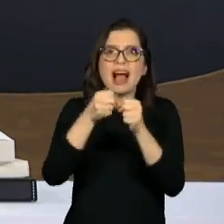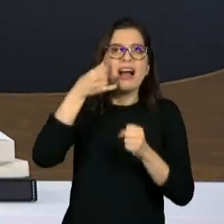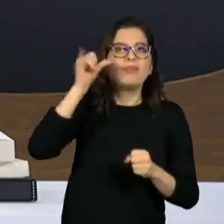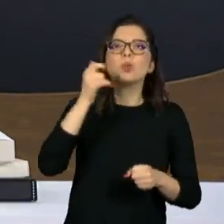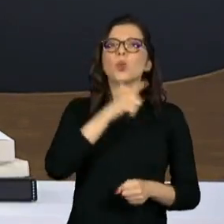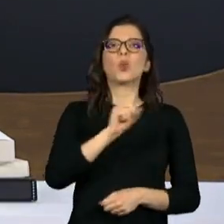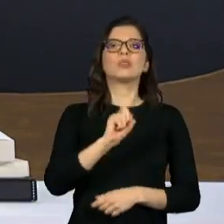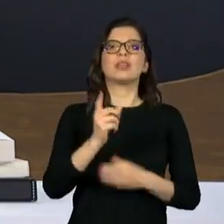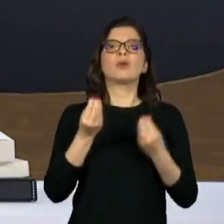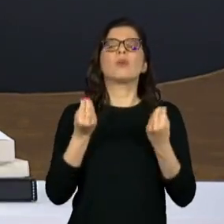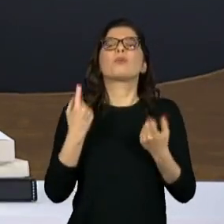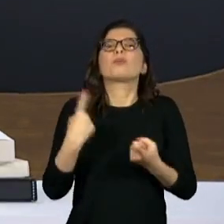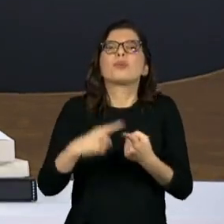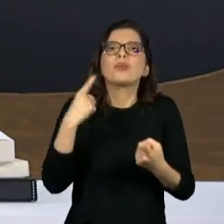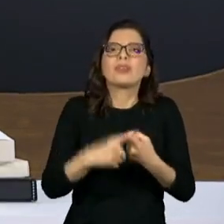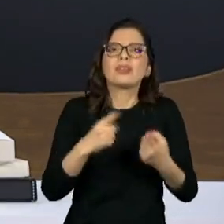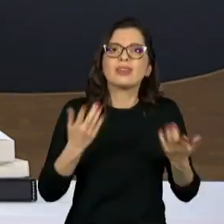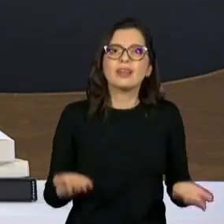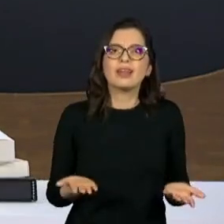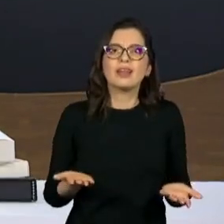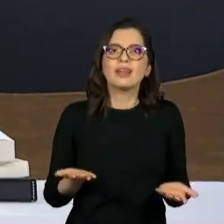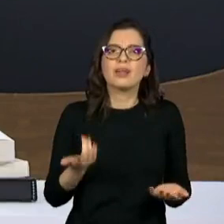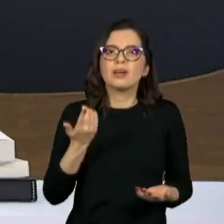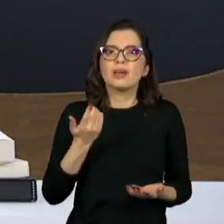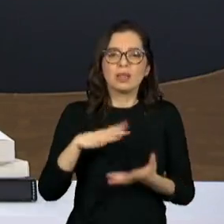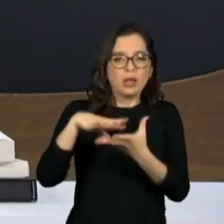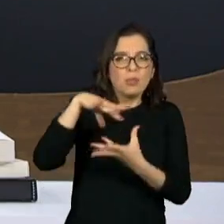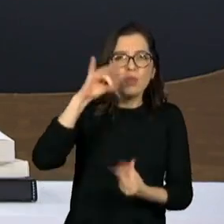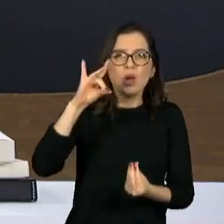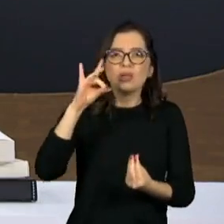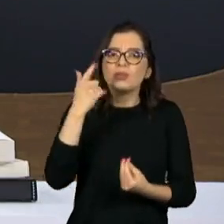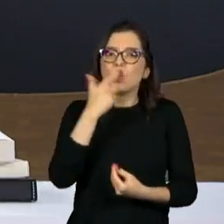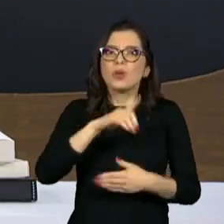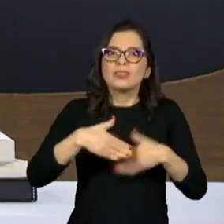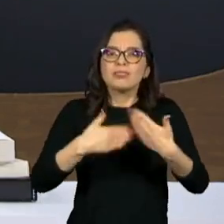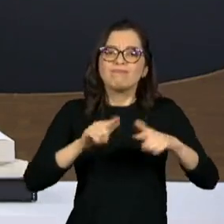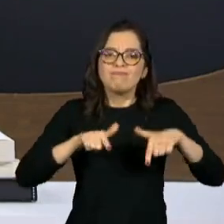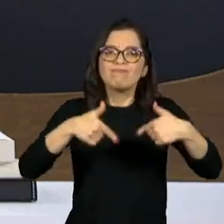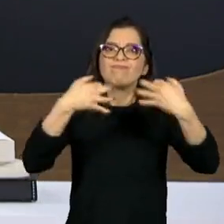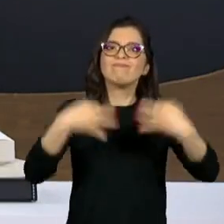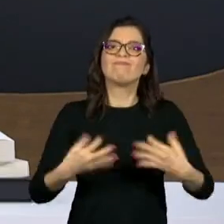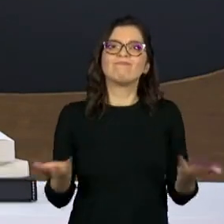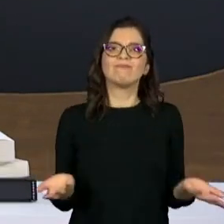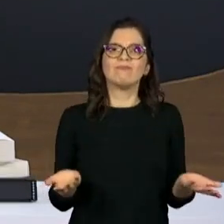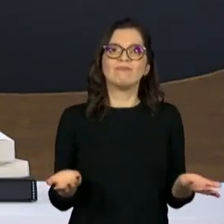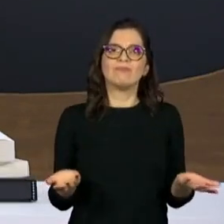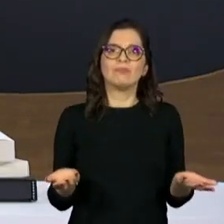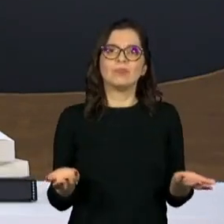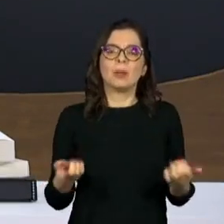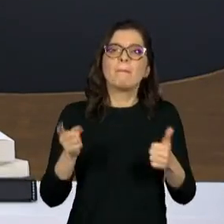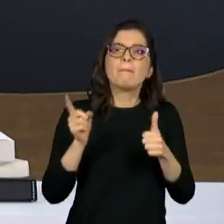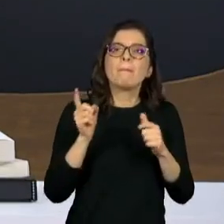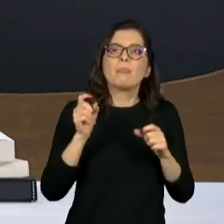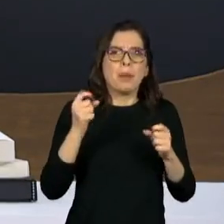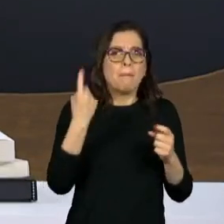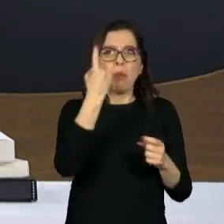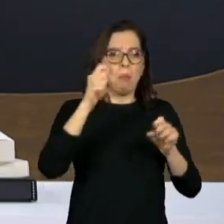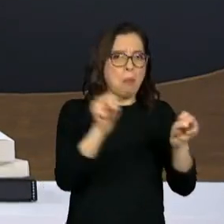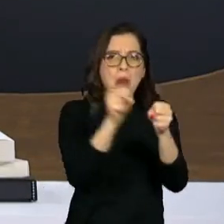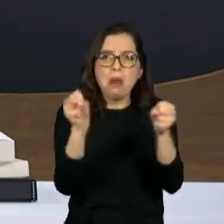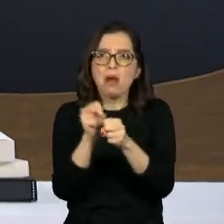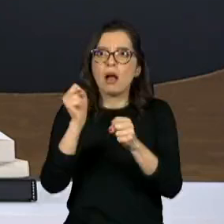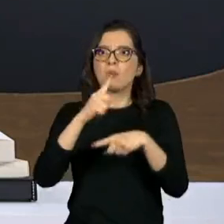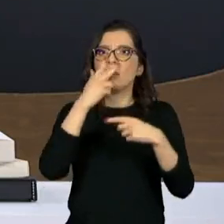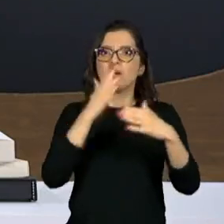Por quê? Por que a democracia não consegue agir antes de esses limites serem